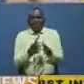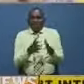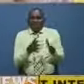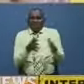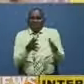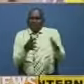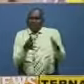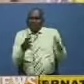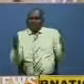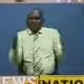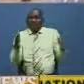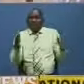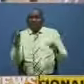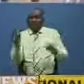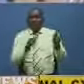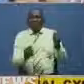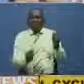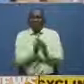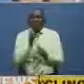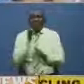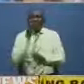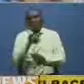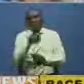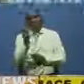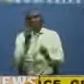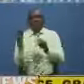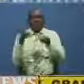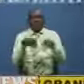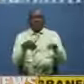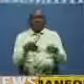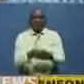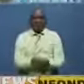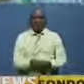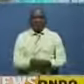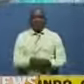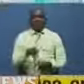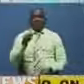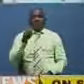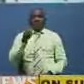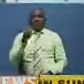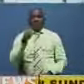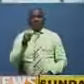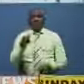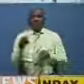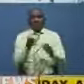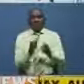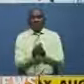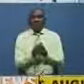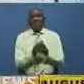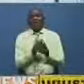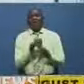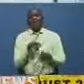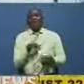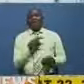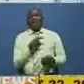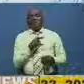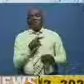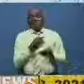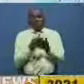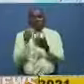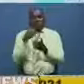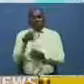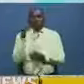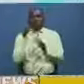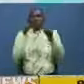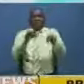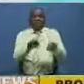accommodate traders, mostly women in other commodities. For Haja Asuma, she was reluctant to relocate to this present